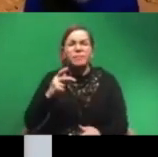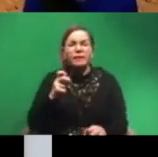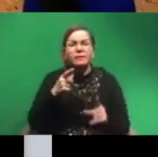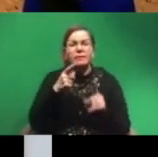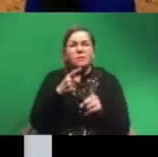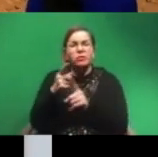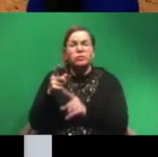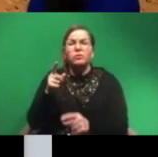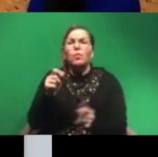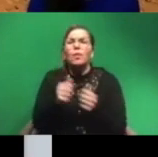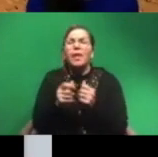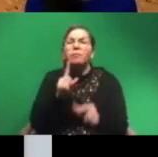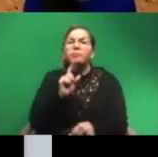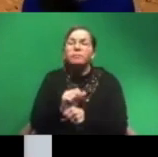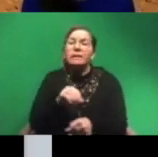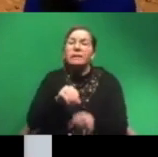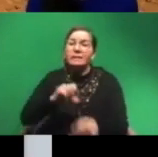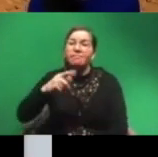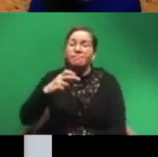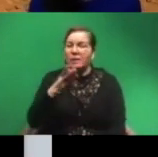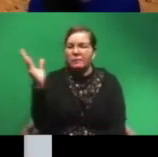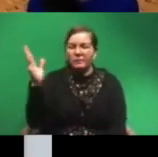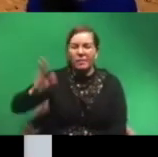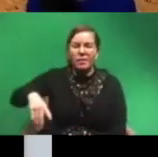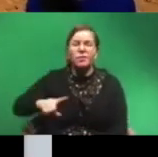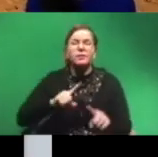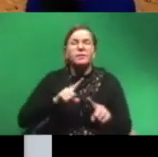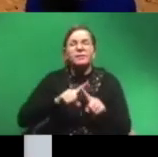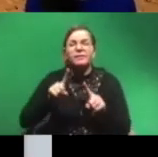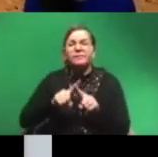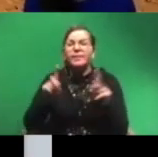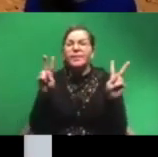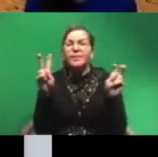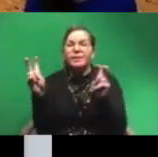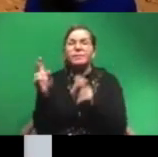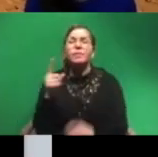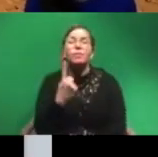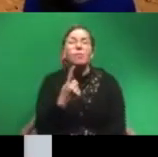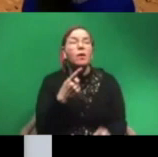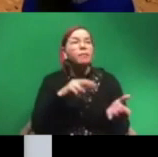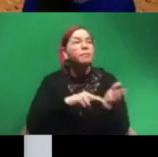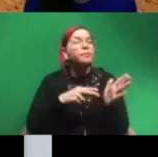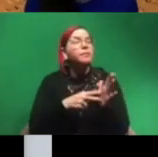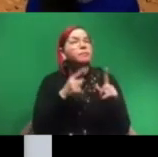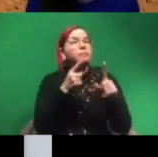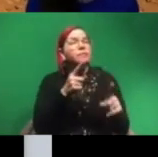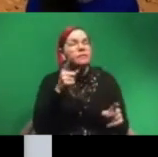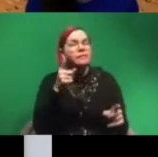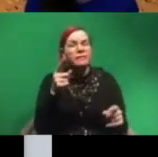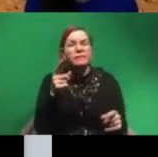being in space. So different missions have different themes. Like one mission might be testing the psychology,